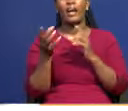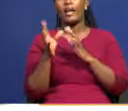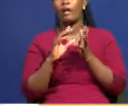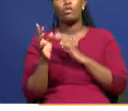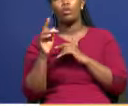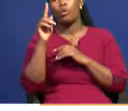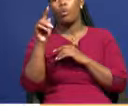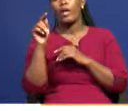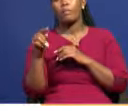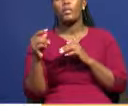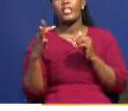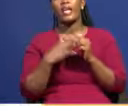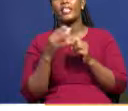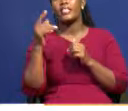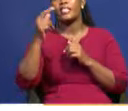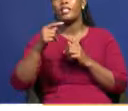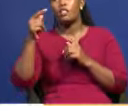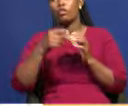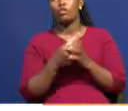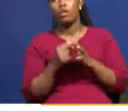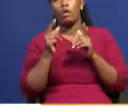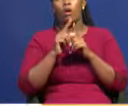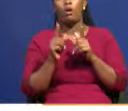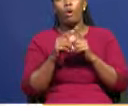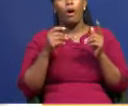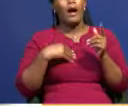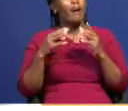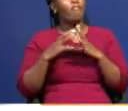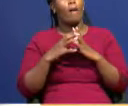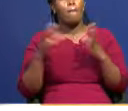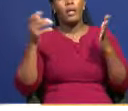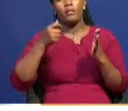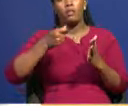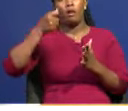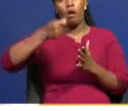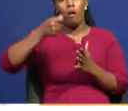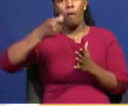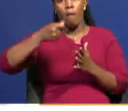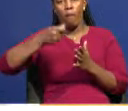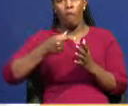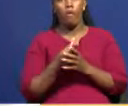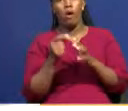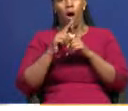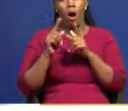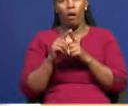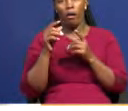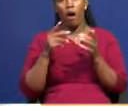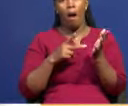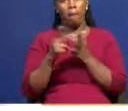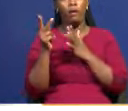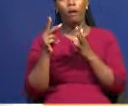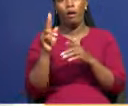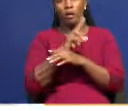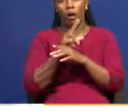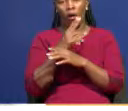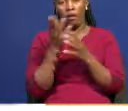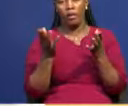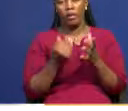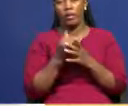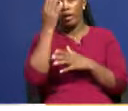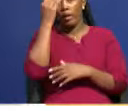Mm-hmm. And we have a budget, a very big wage bill to deal with. Because of, why do we have a very